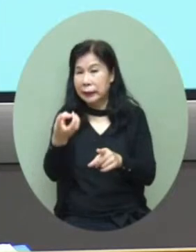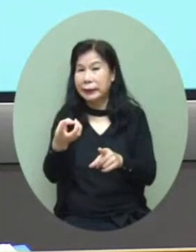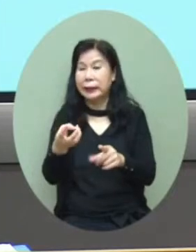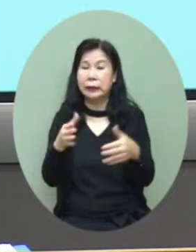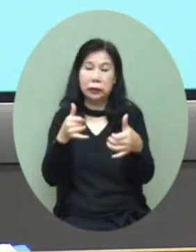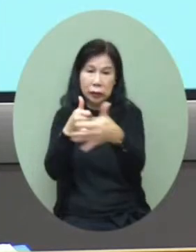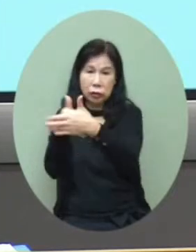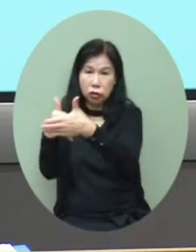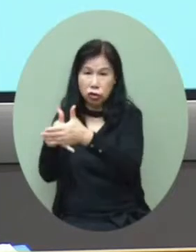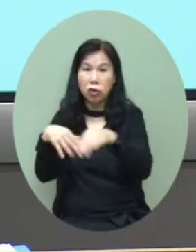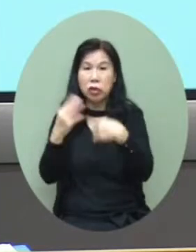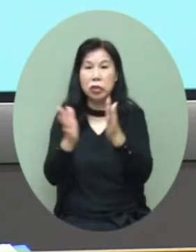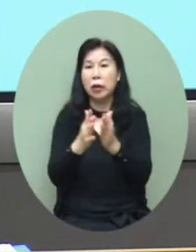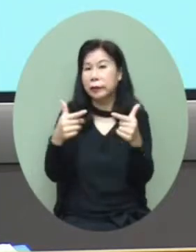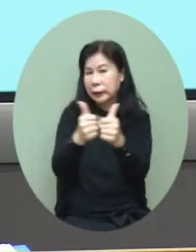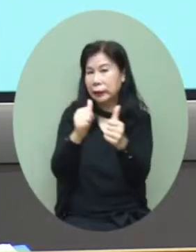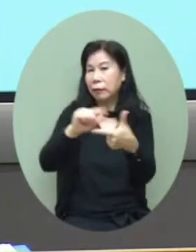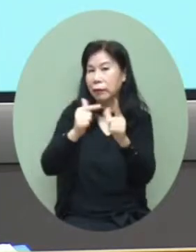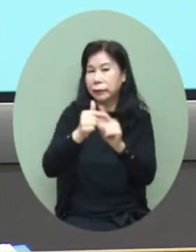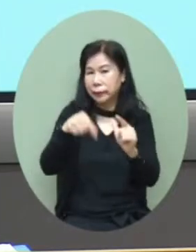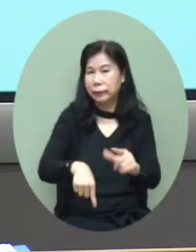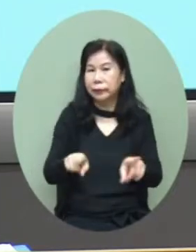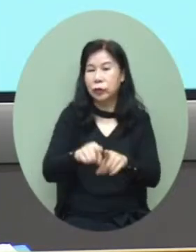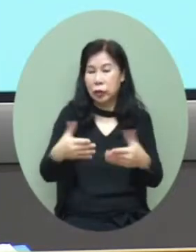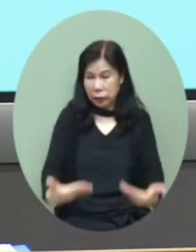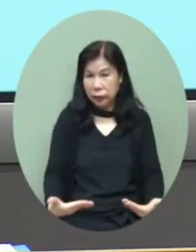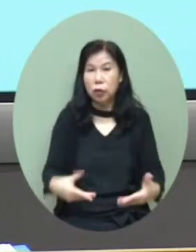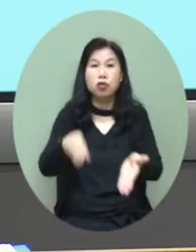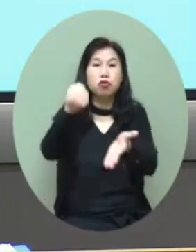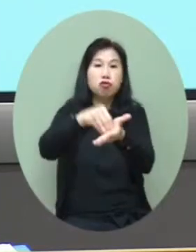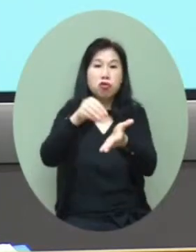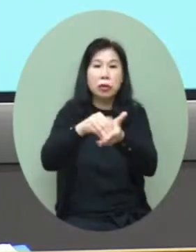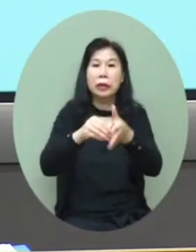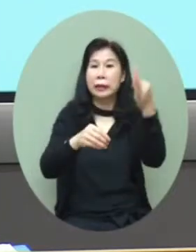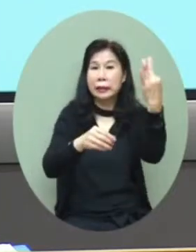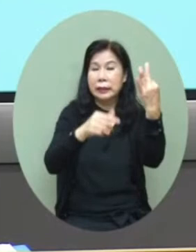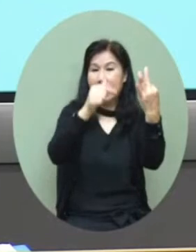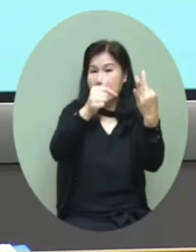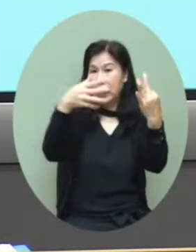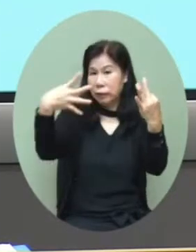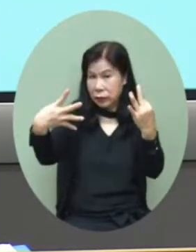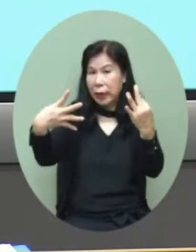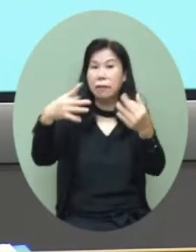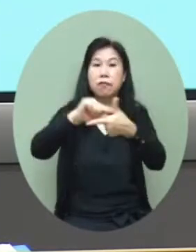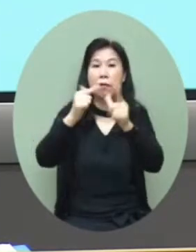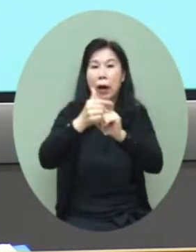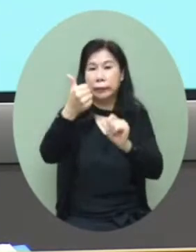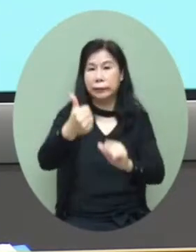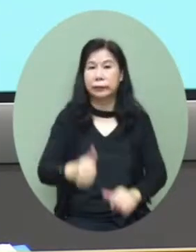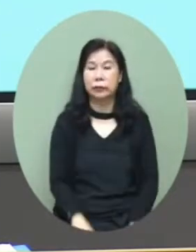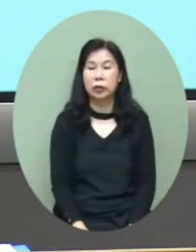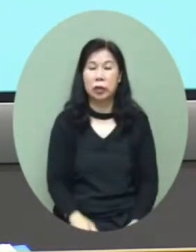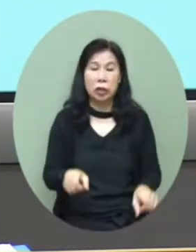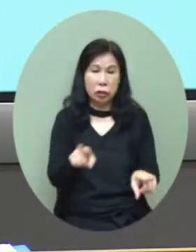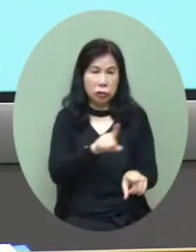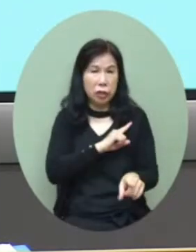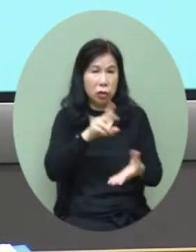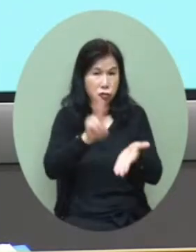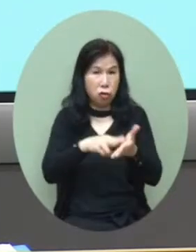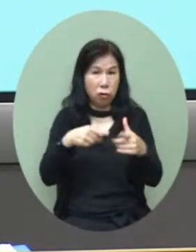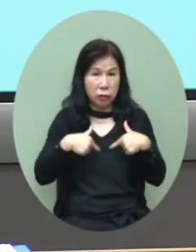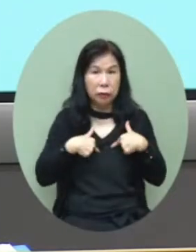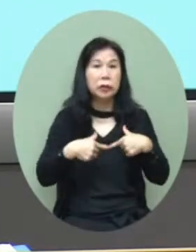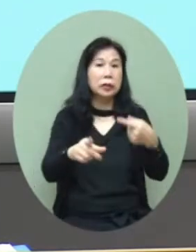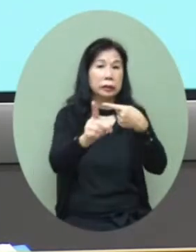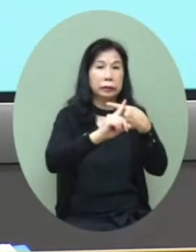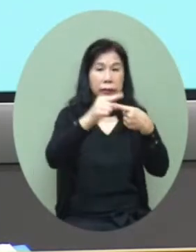pertain to our daily activities. So we would, under the principle to achieve the maximum